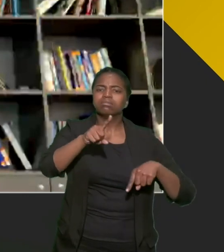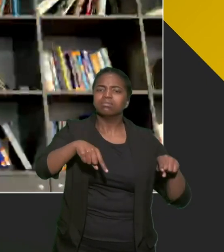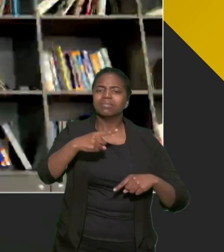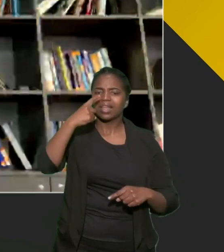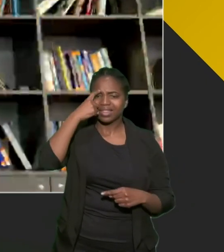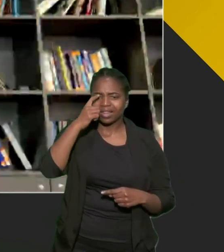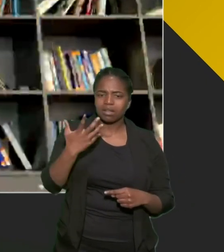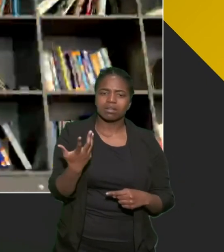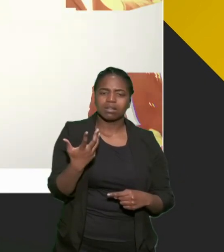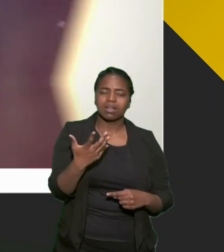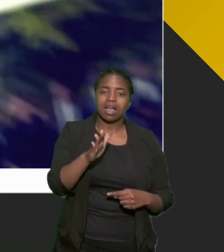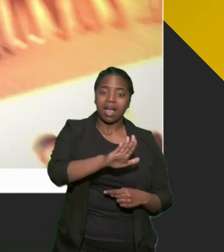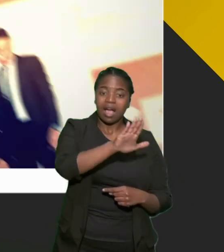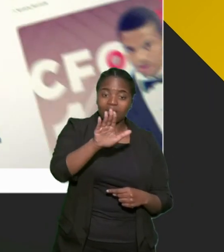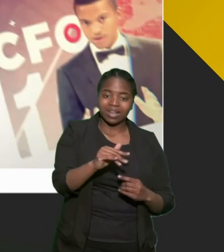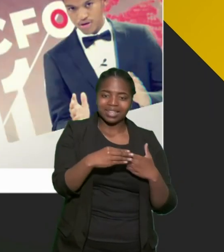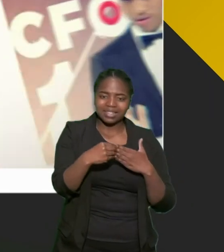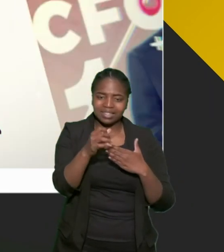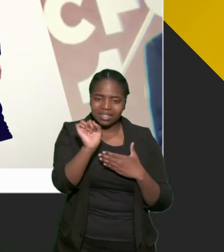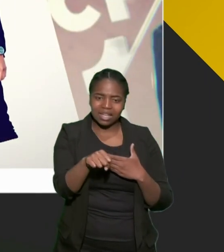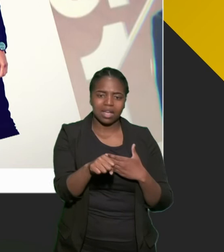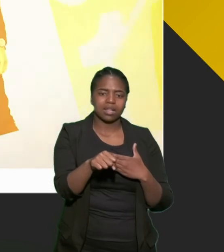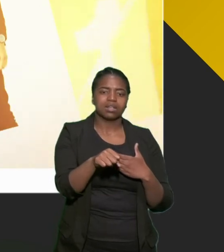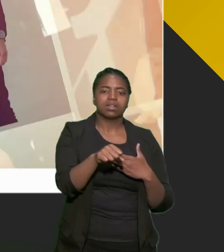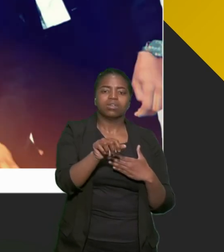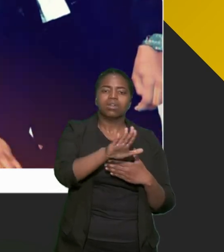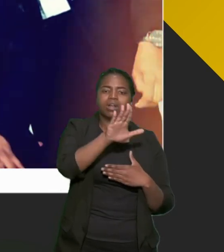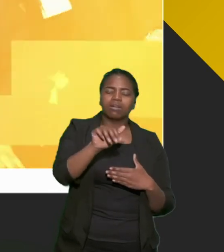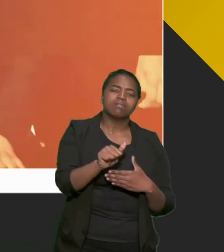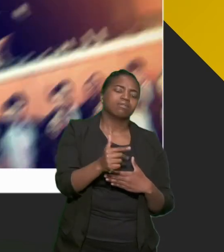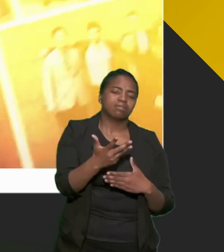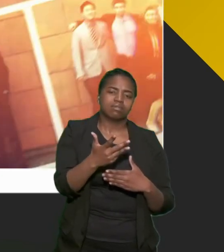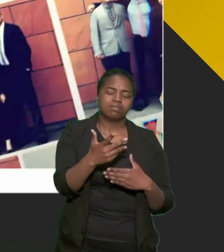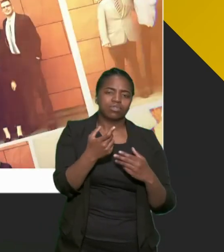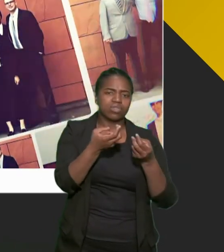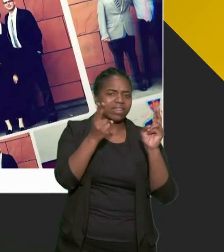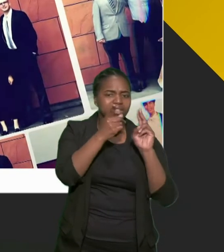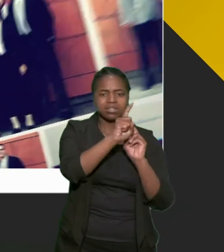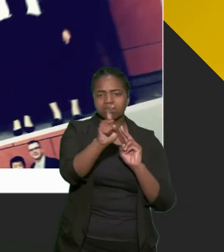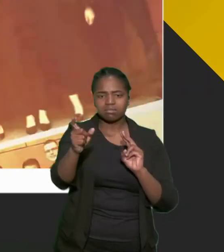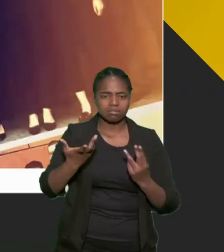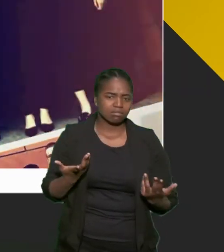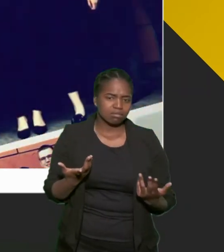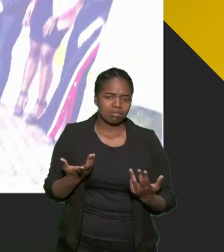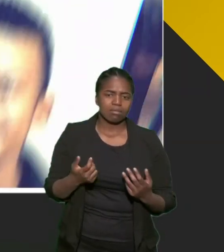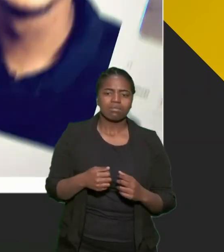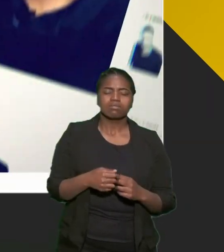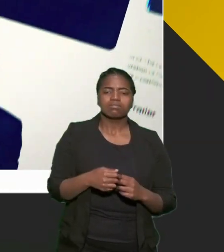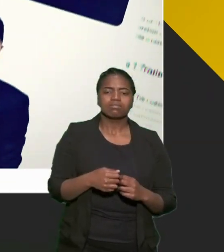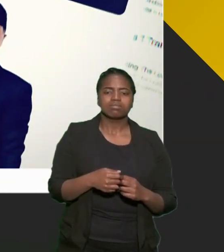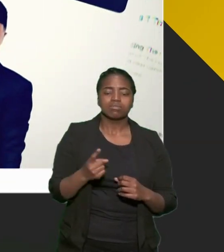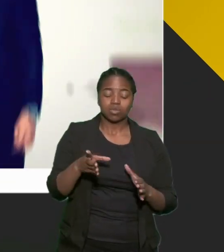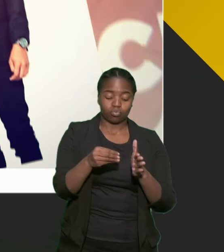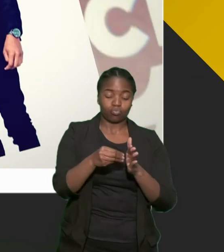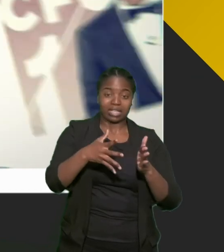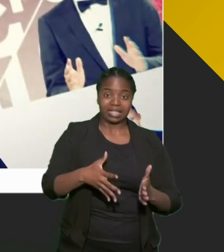the model the African Leadership Academy or the African Leadership University has taken on, right? That what they basically put